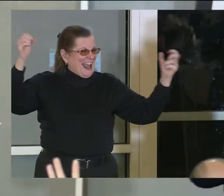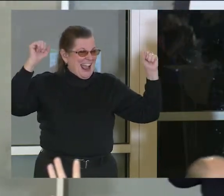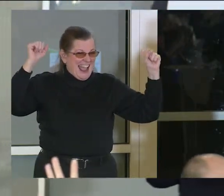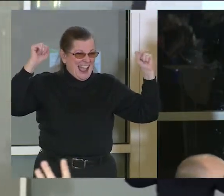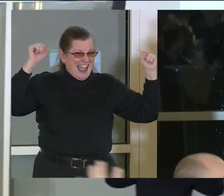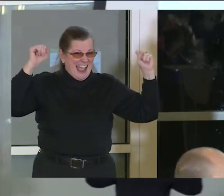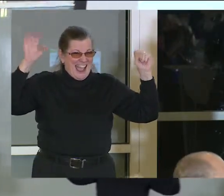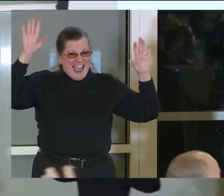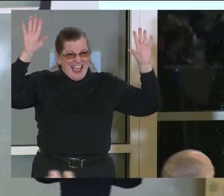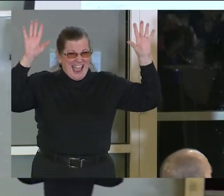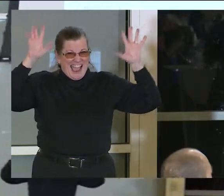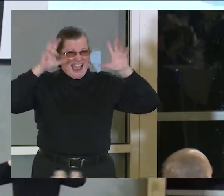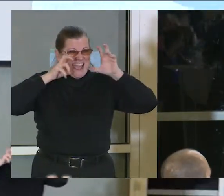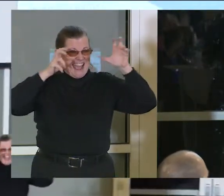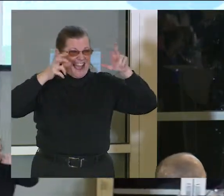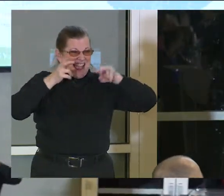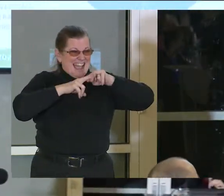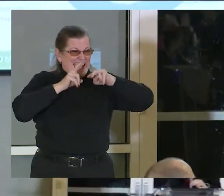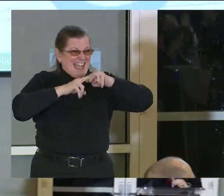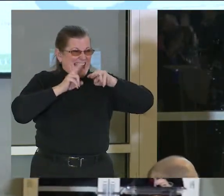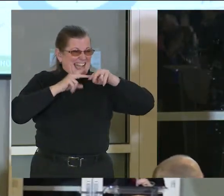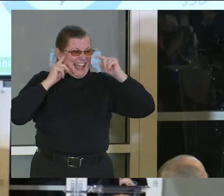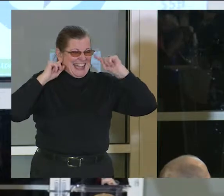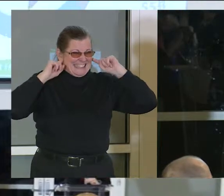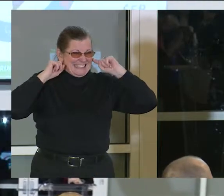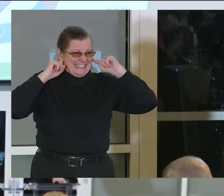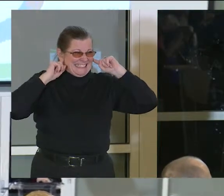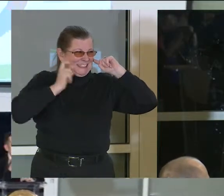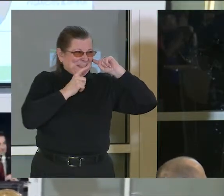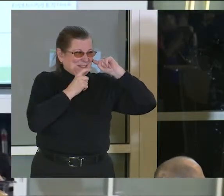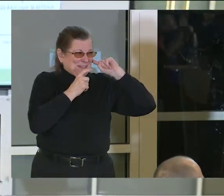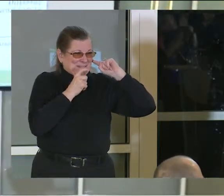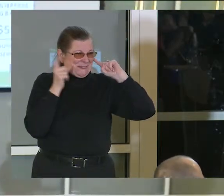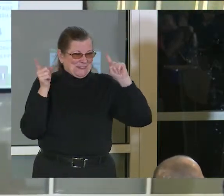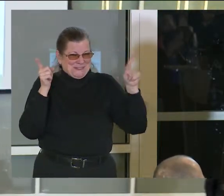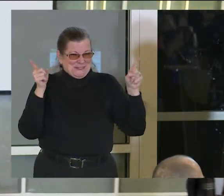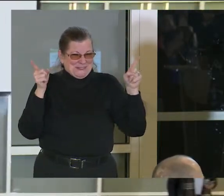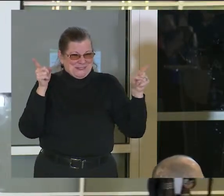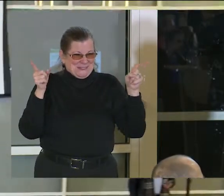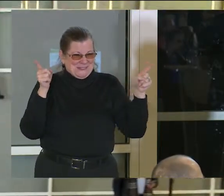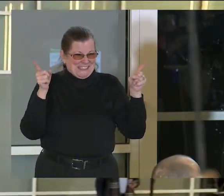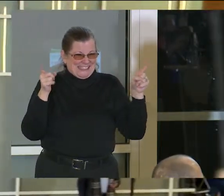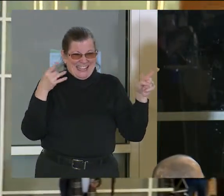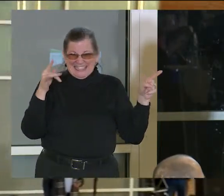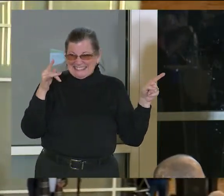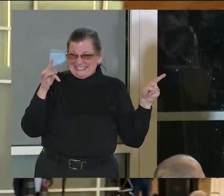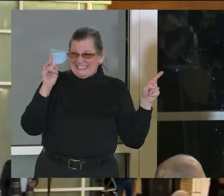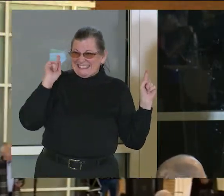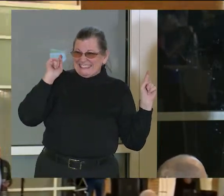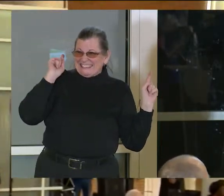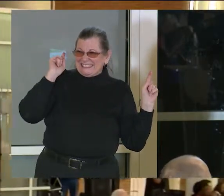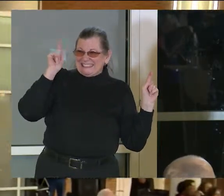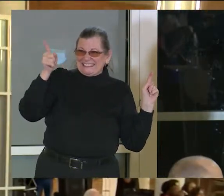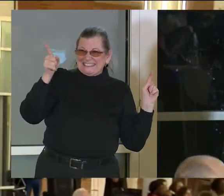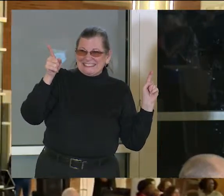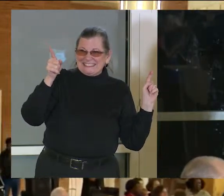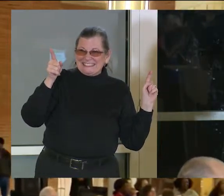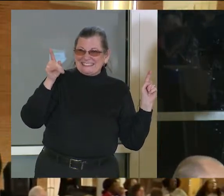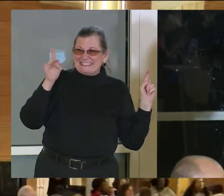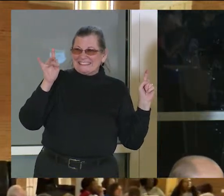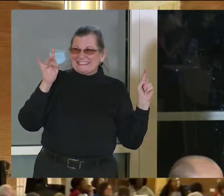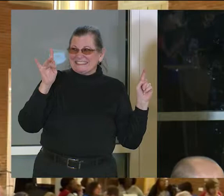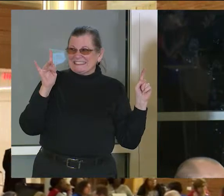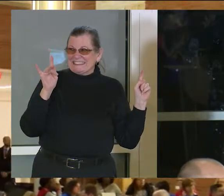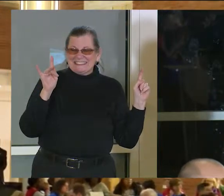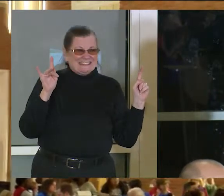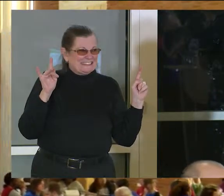I don't think I hear you all loud enough yet. I think table 18. Let's go to table 18 right